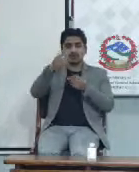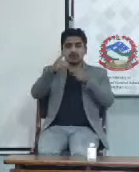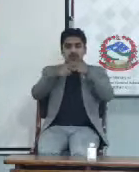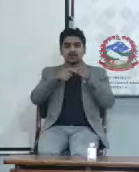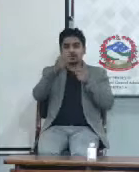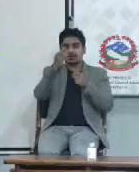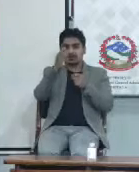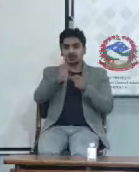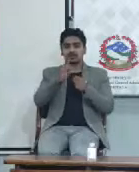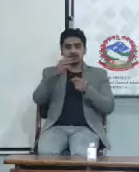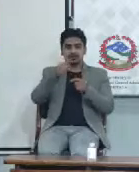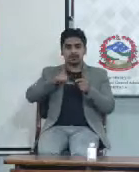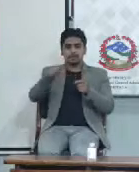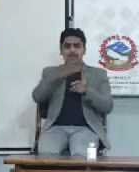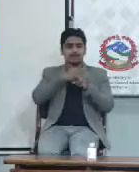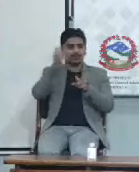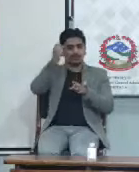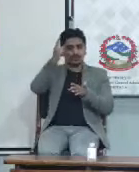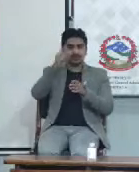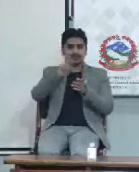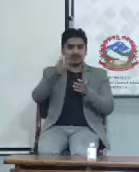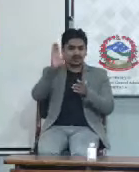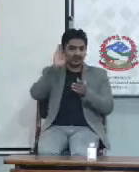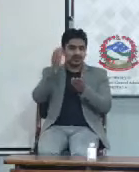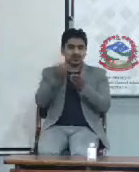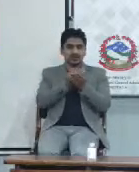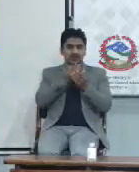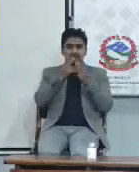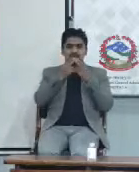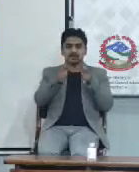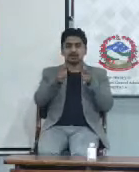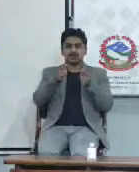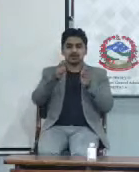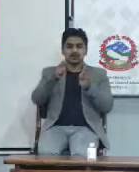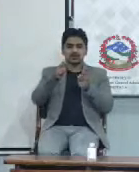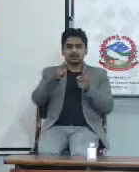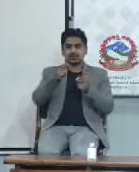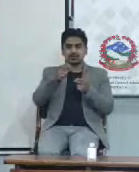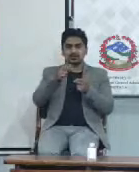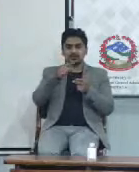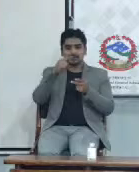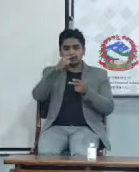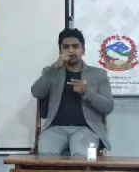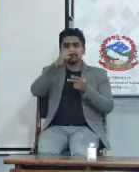the image was down. Because why they should, because they removed